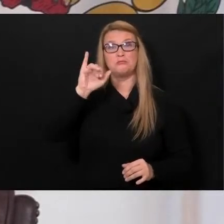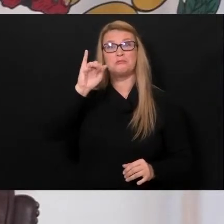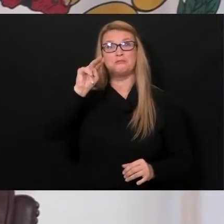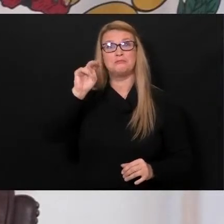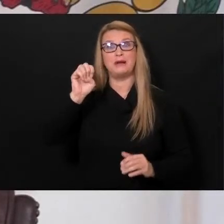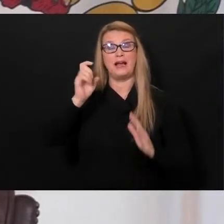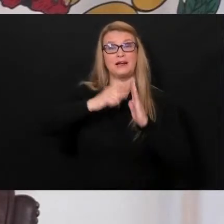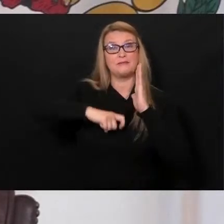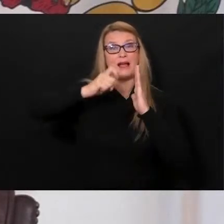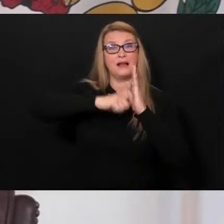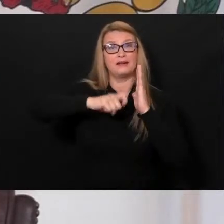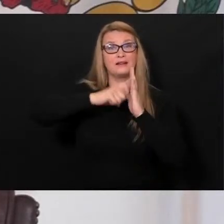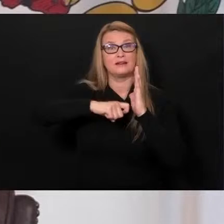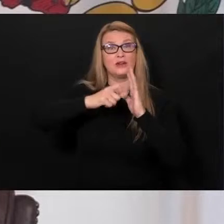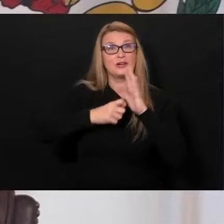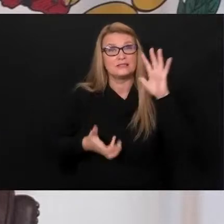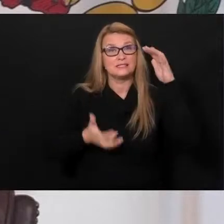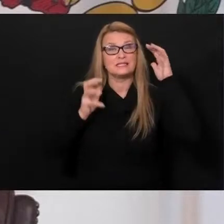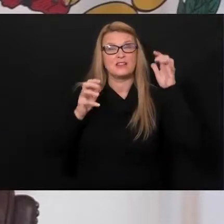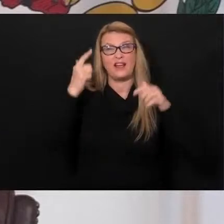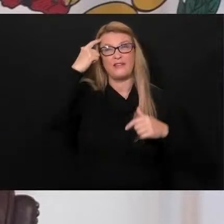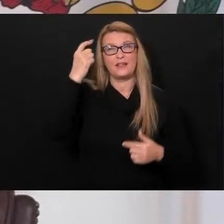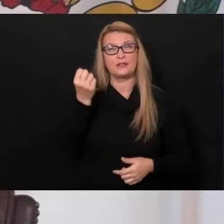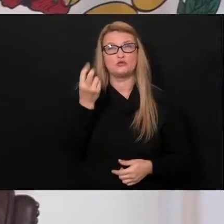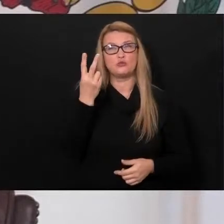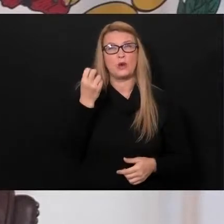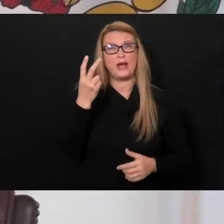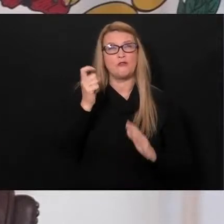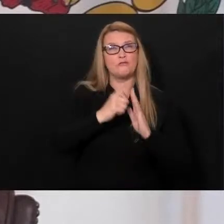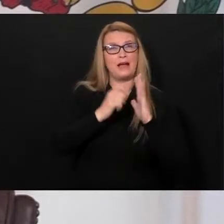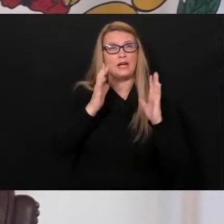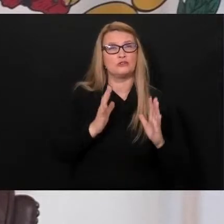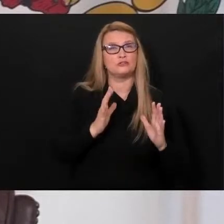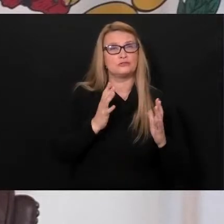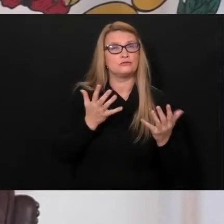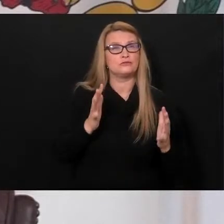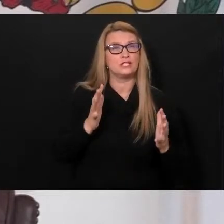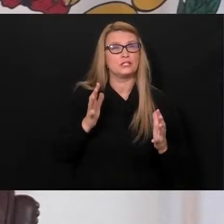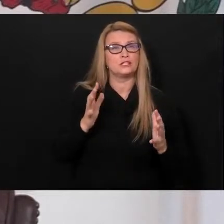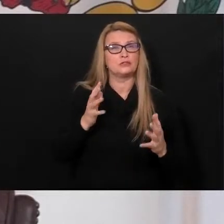had 12 miners, I think it was 12 miners that were trapped and 11 of them perished.